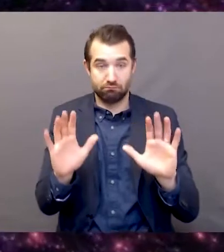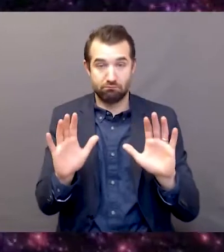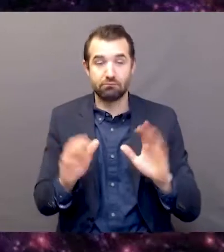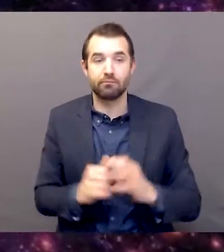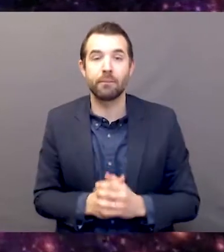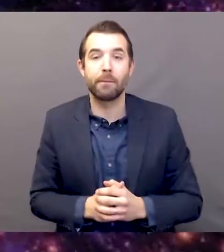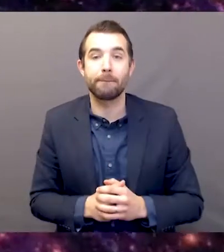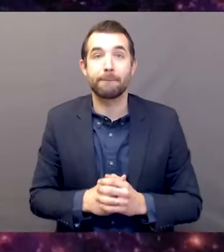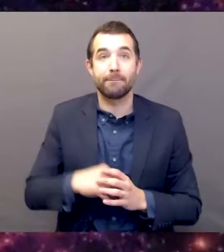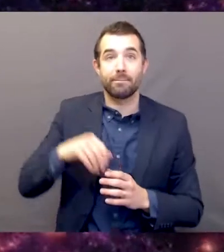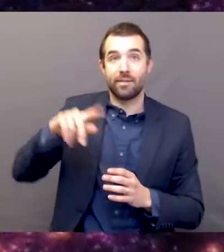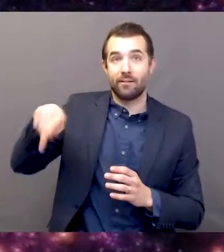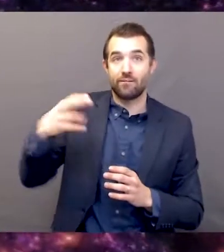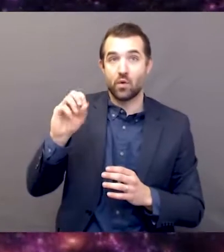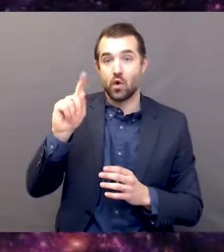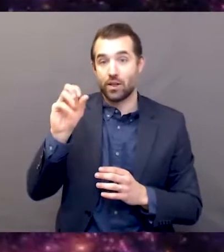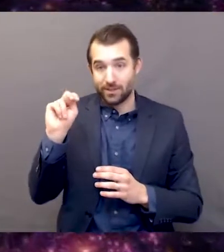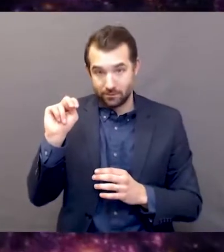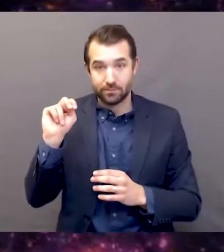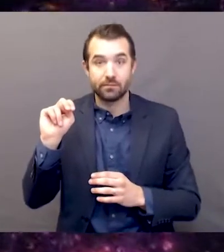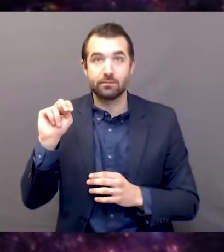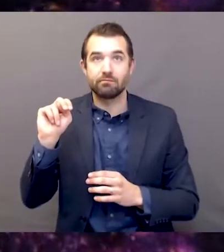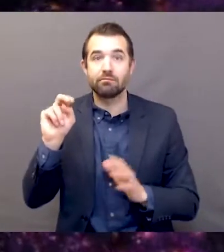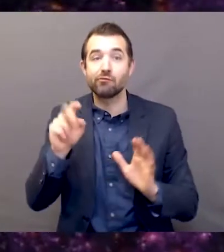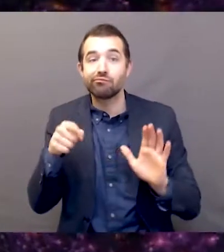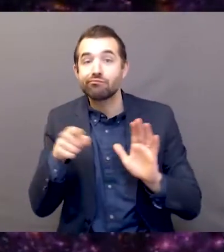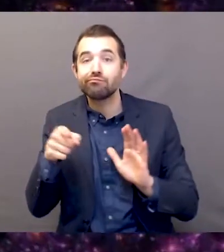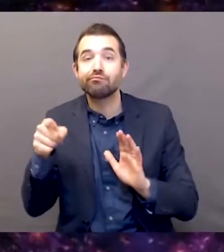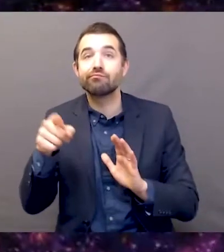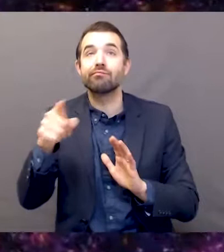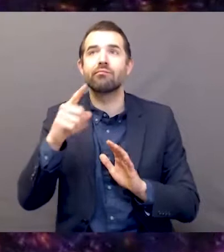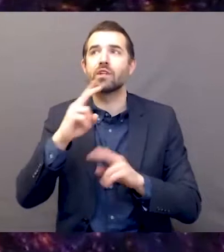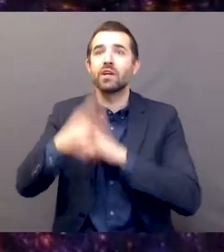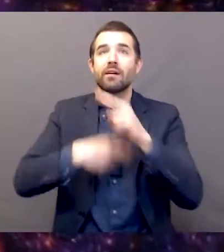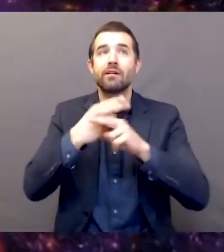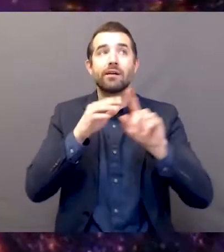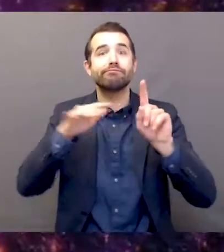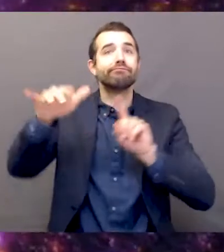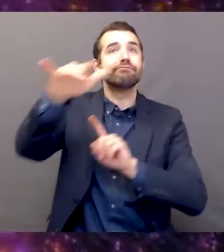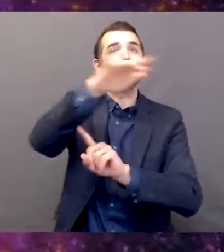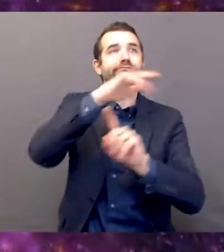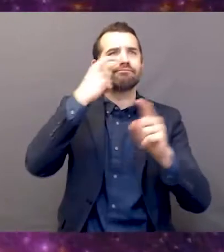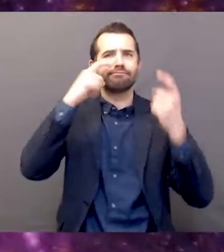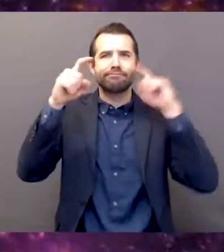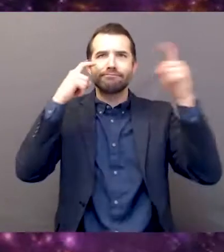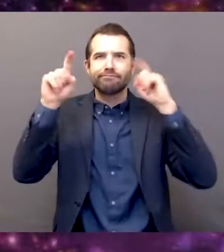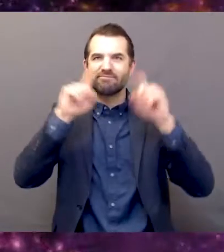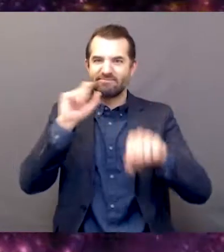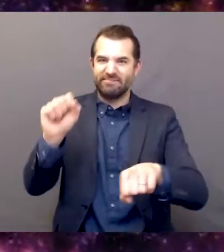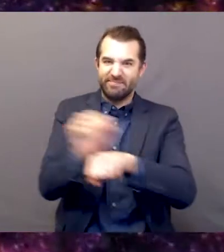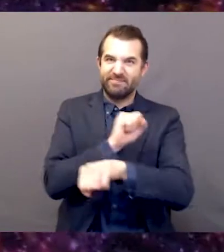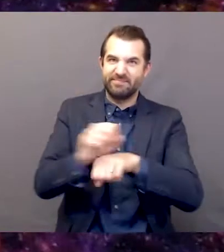Bang, these photons from this soup were able to travel freely through the universe, and we detect them today as a